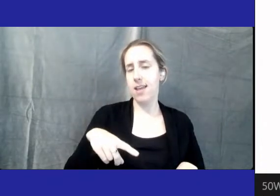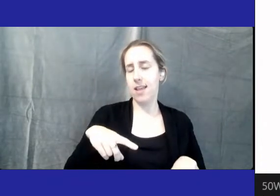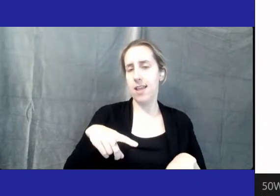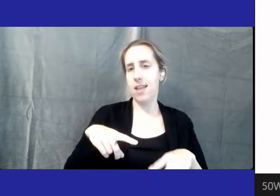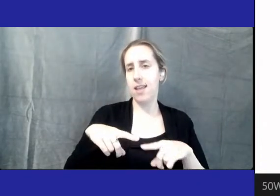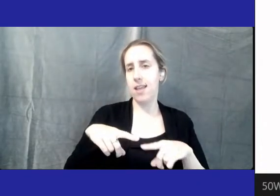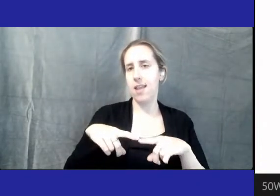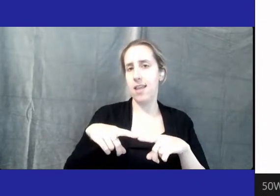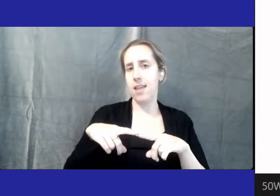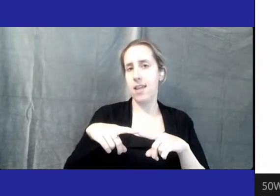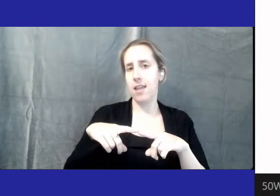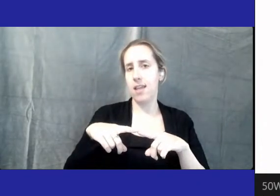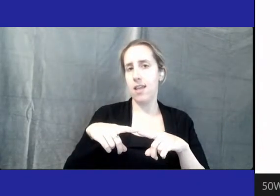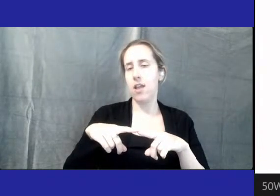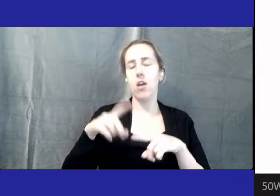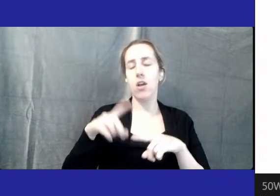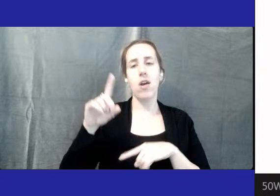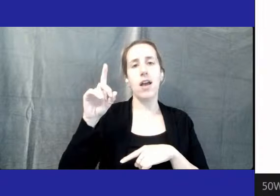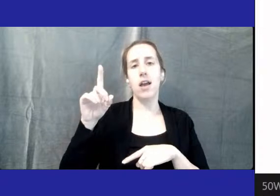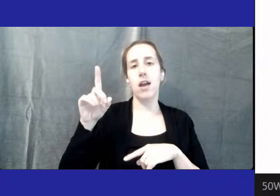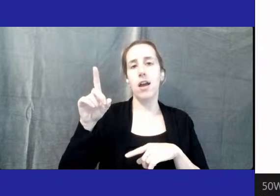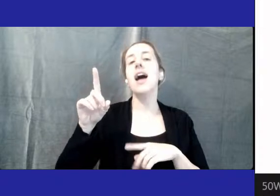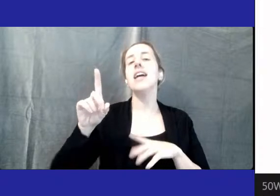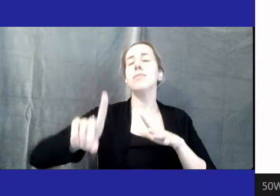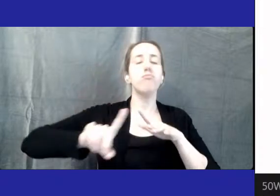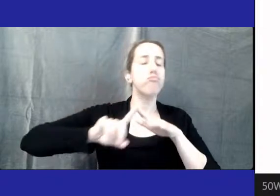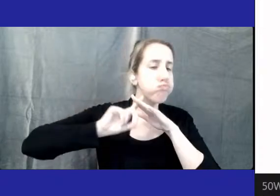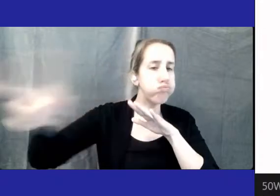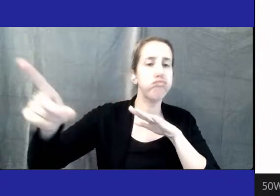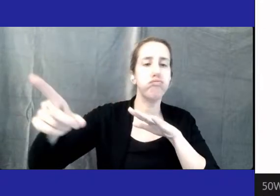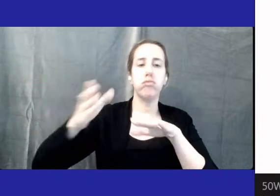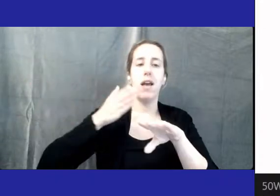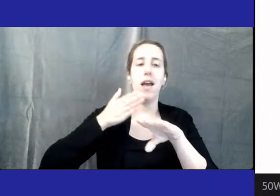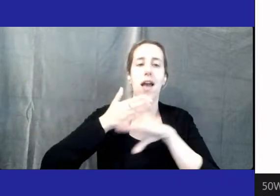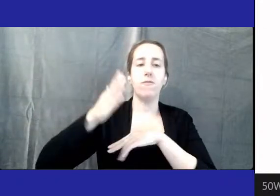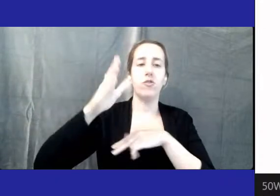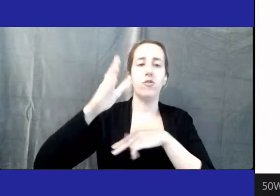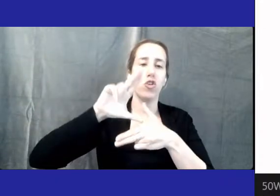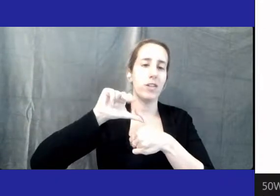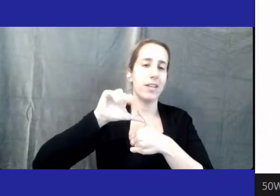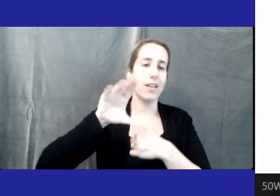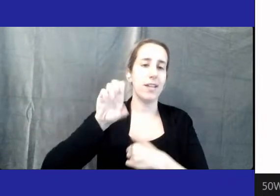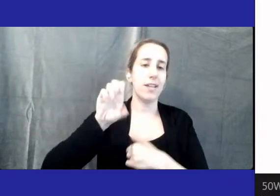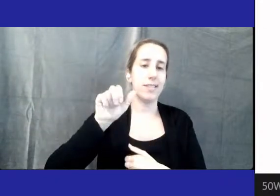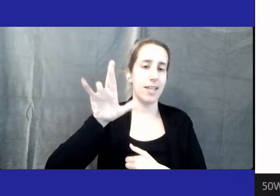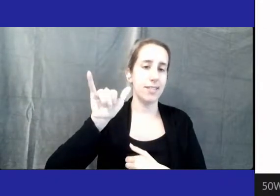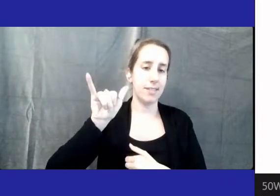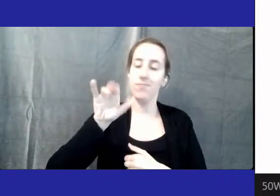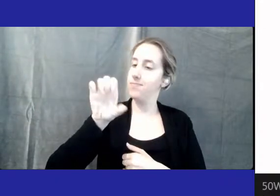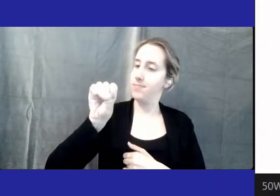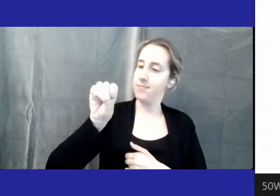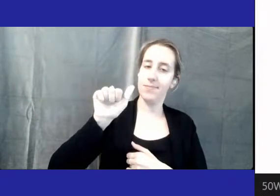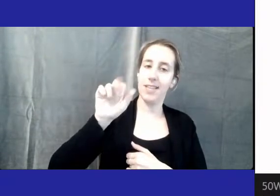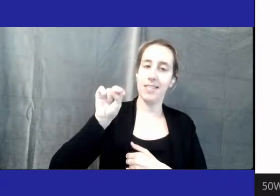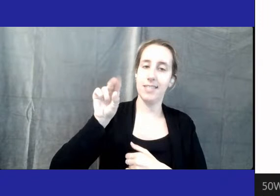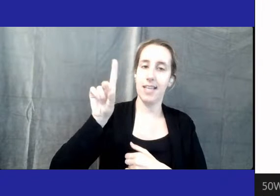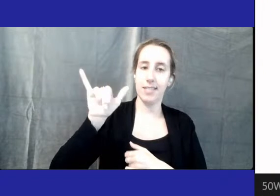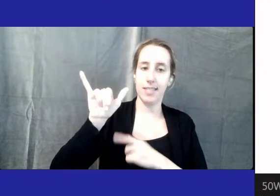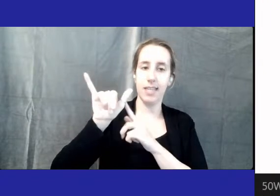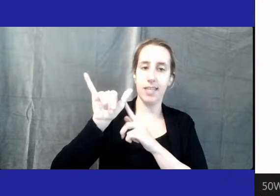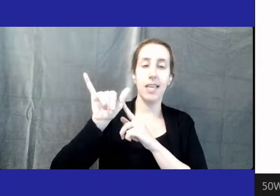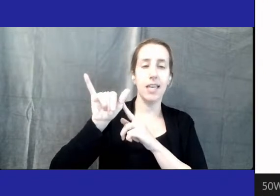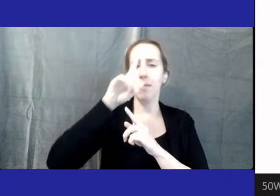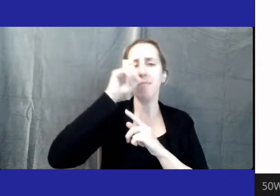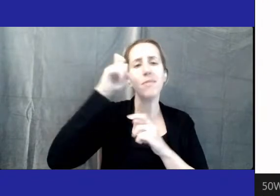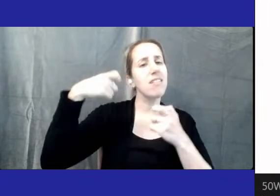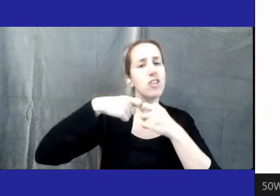after Superstorm Sandy because they lost electricity, and they had set a 72-hour